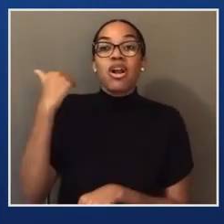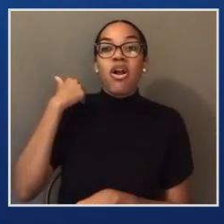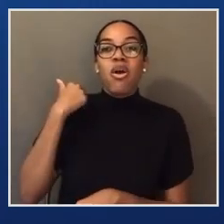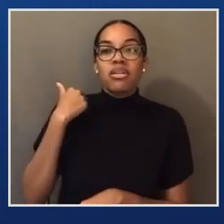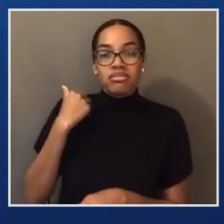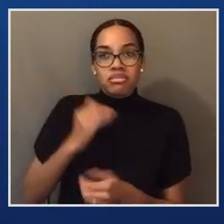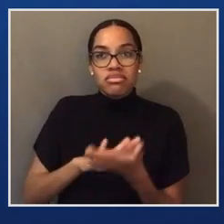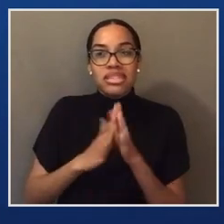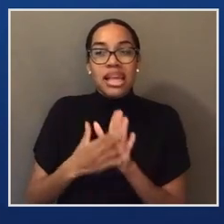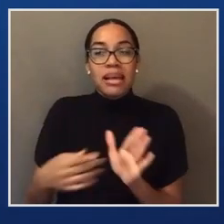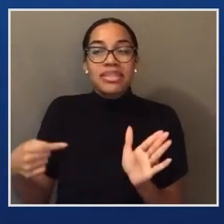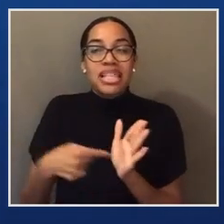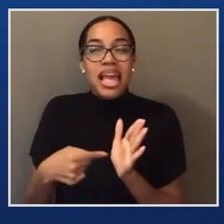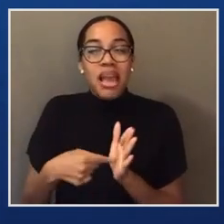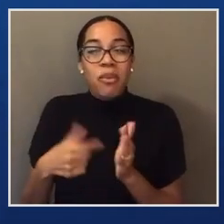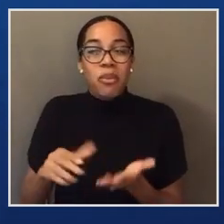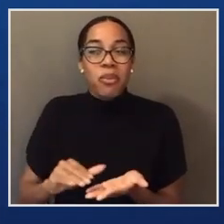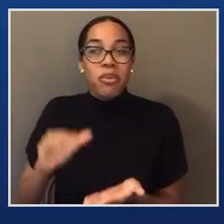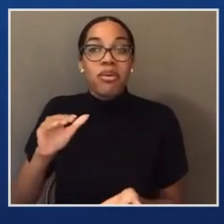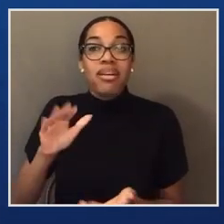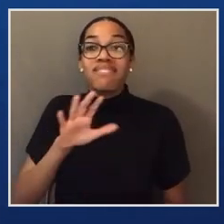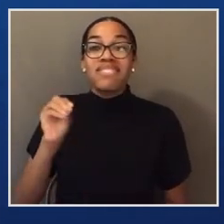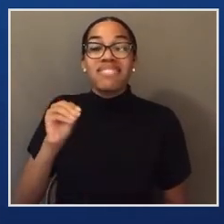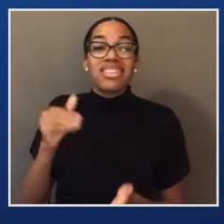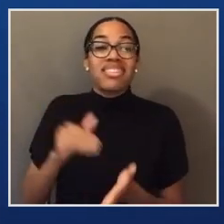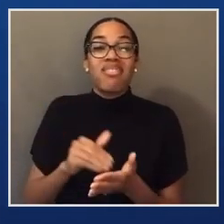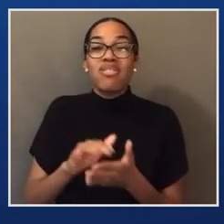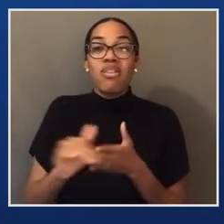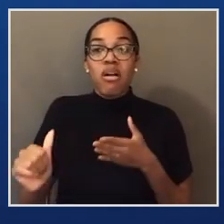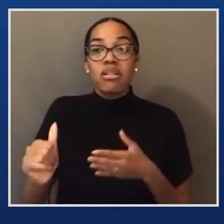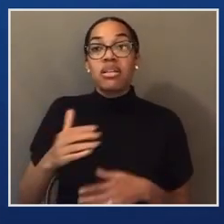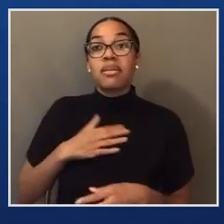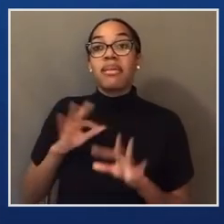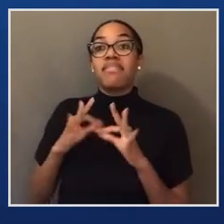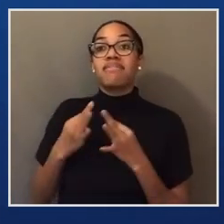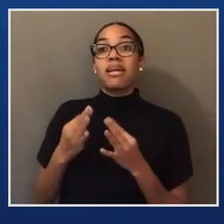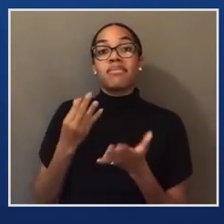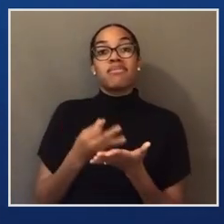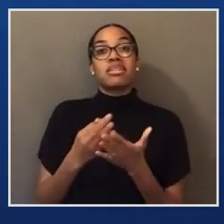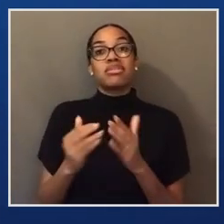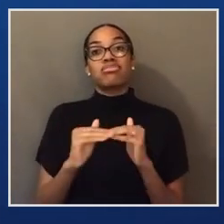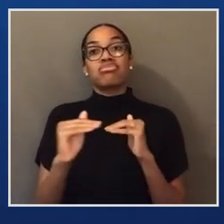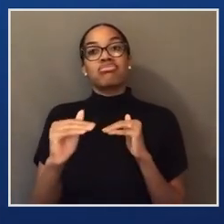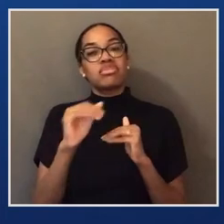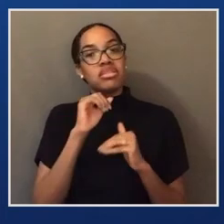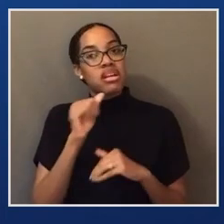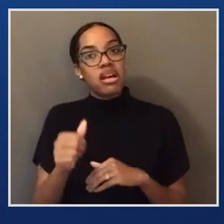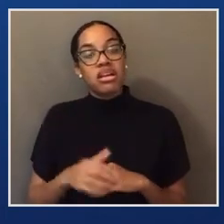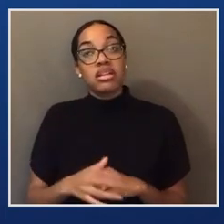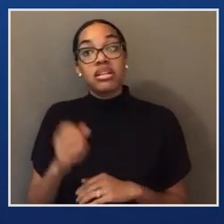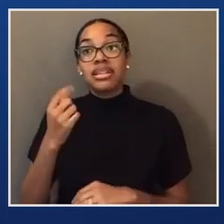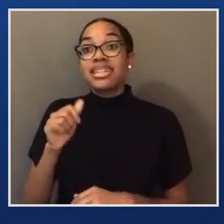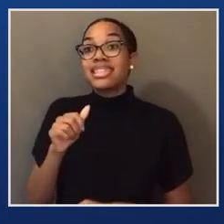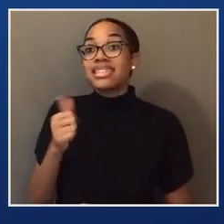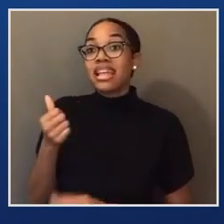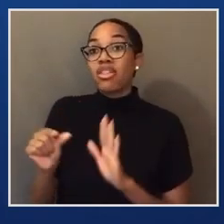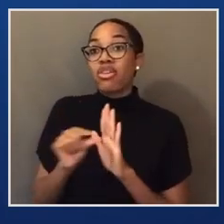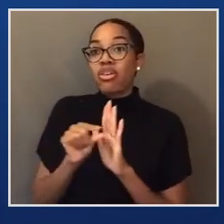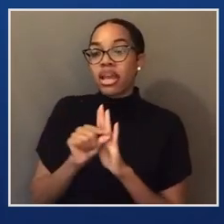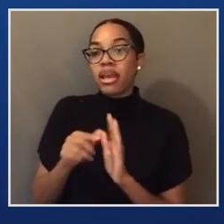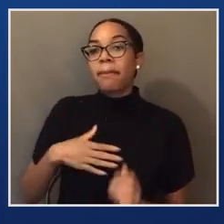come from a super financially stable family at all. In fact, when I was in the 10th grade, my mom was diagnosed with